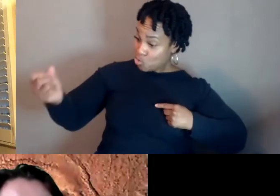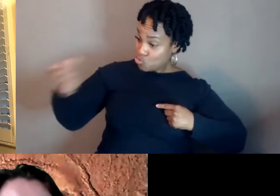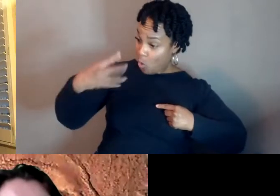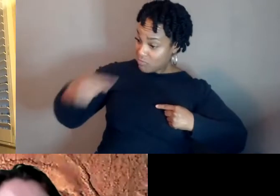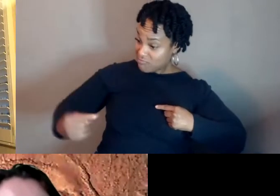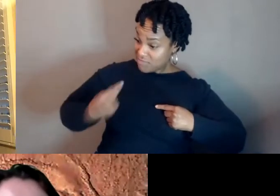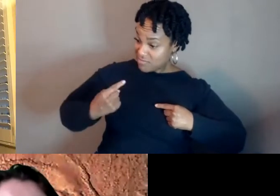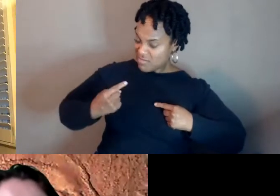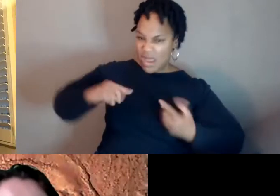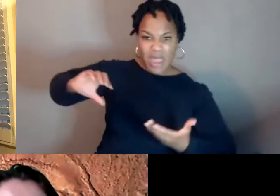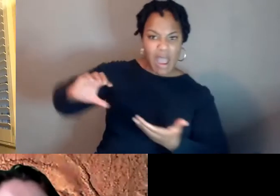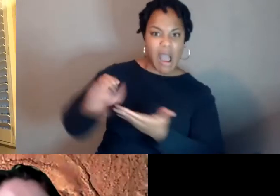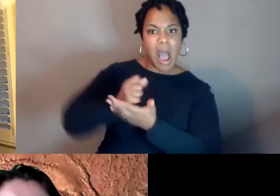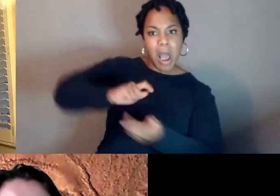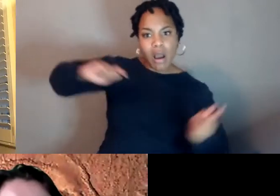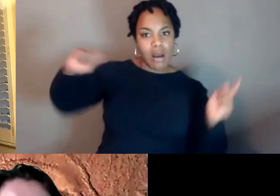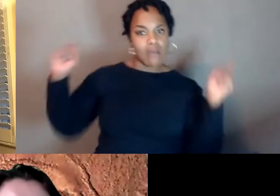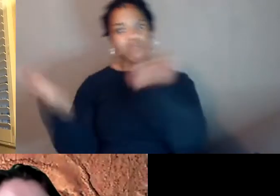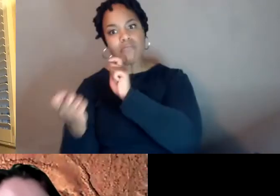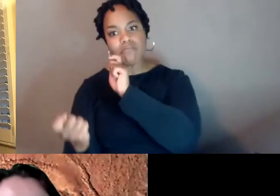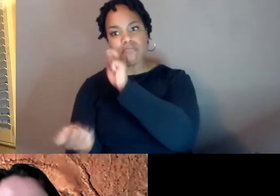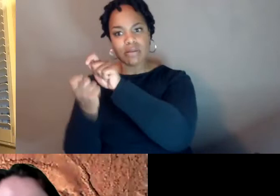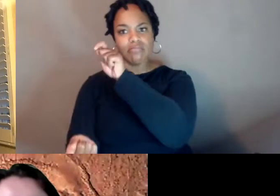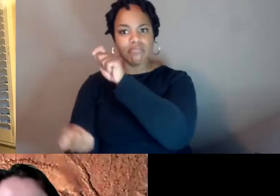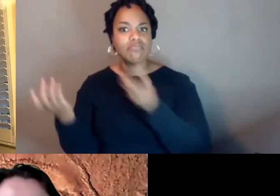out. Right. And I had a conversation